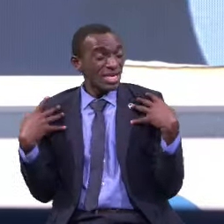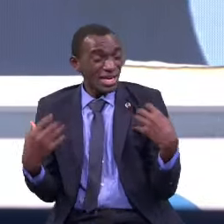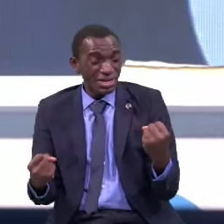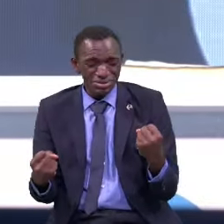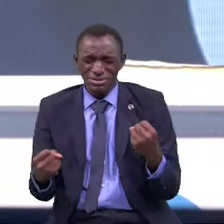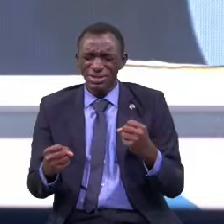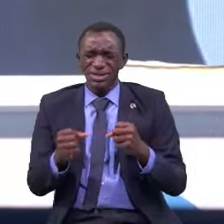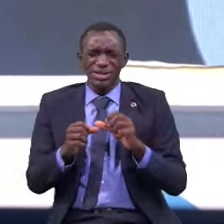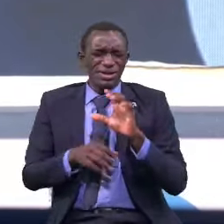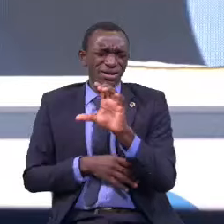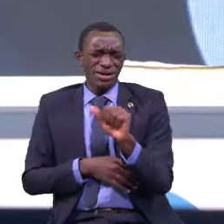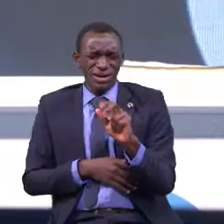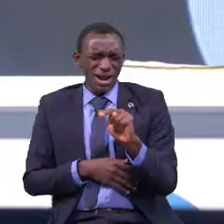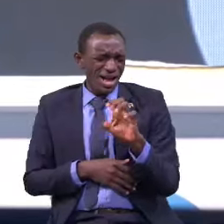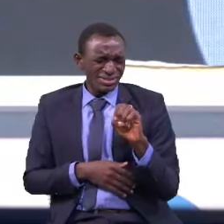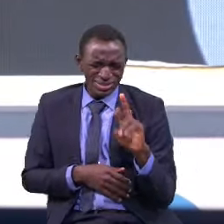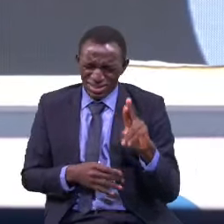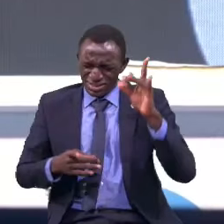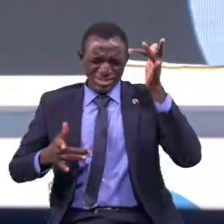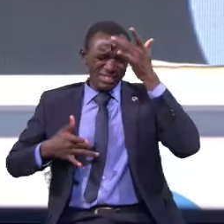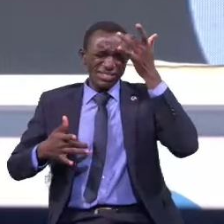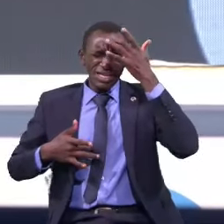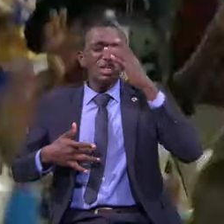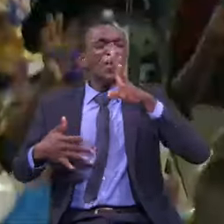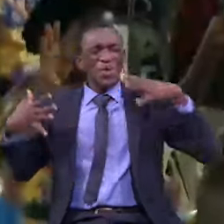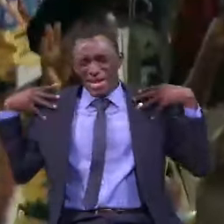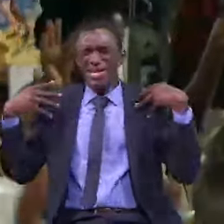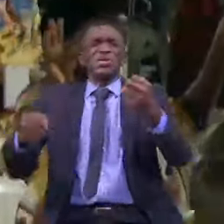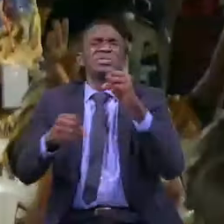Cancer. Be healed in Jesus' name.